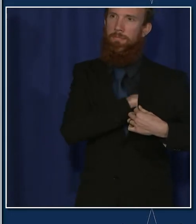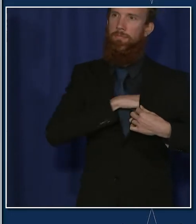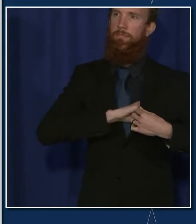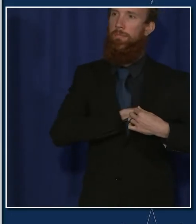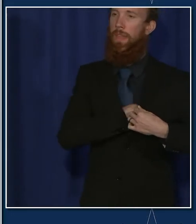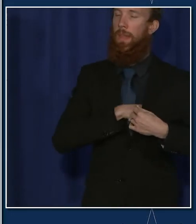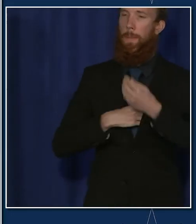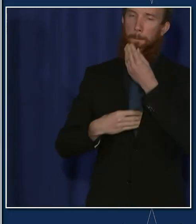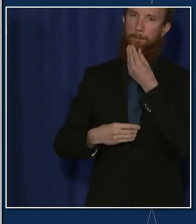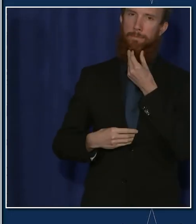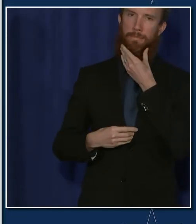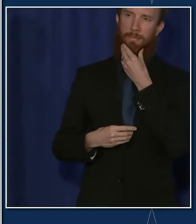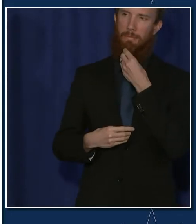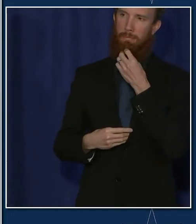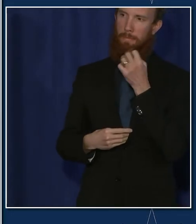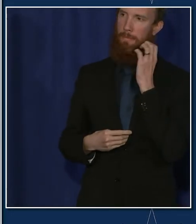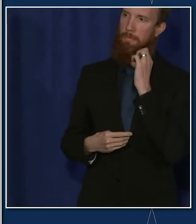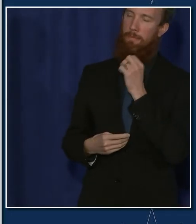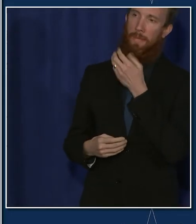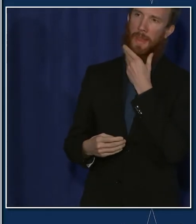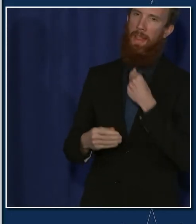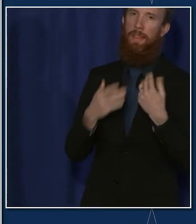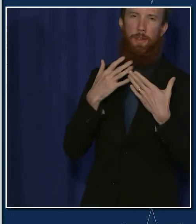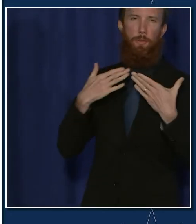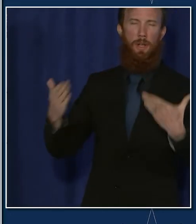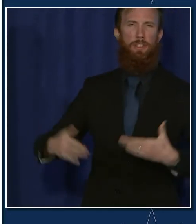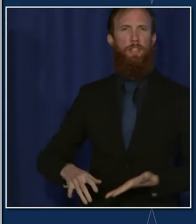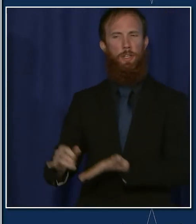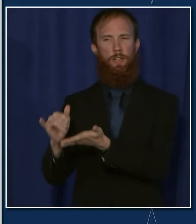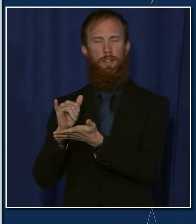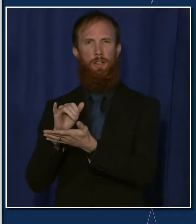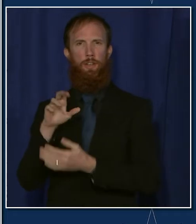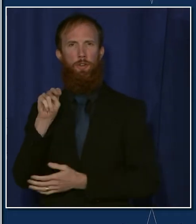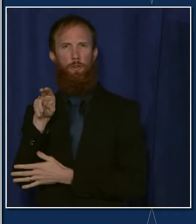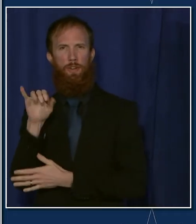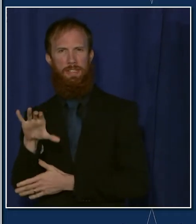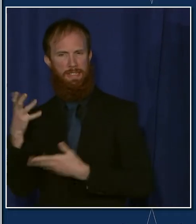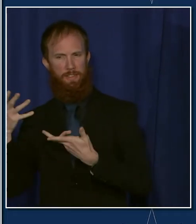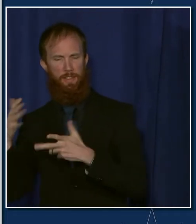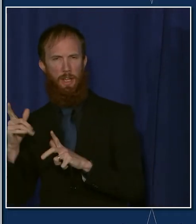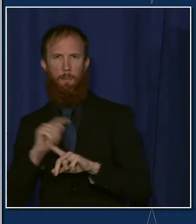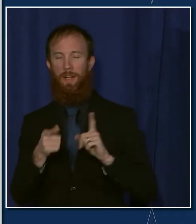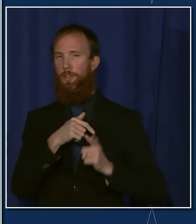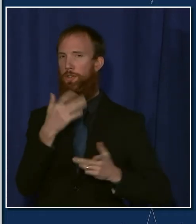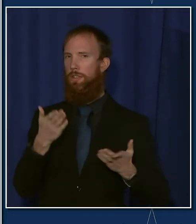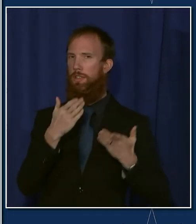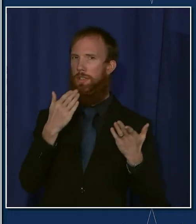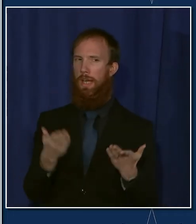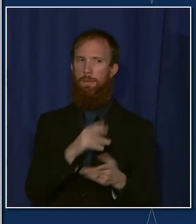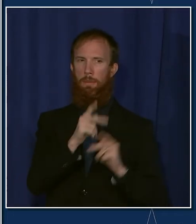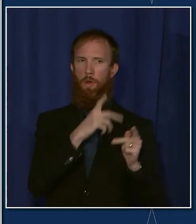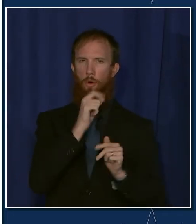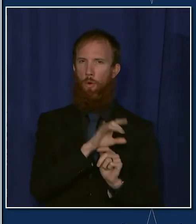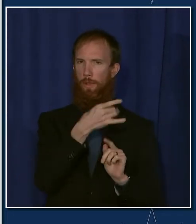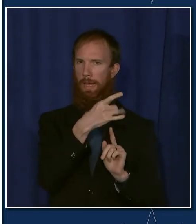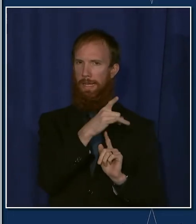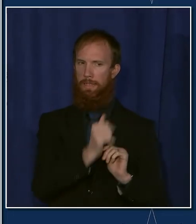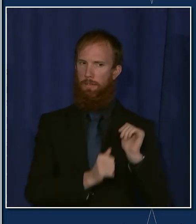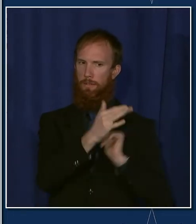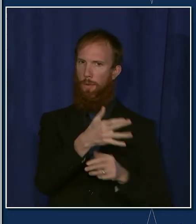This is for Dr. Arwady. New York City's already doing it. Do you suggest anybody over 18 get the booster?